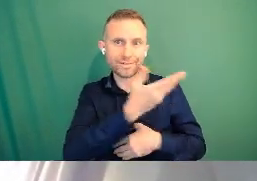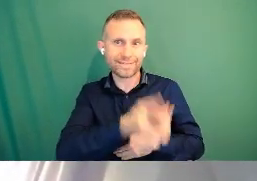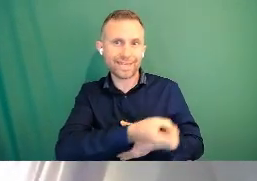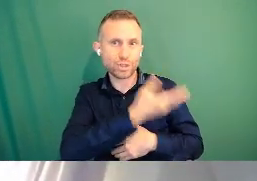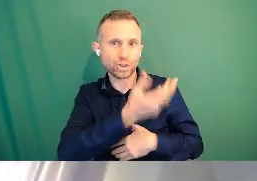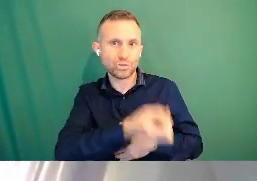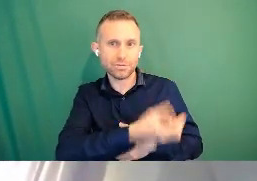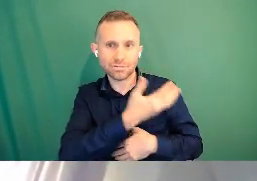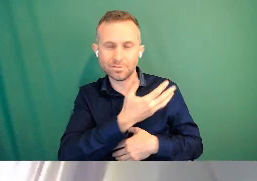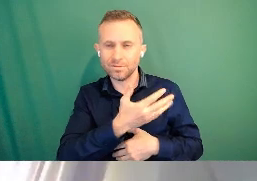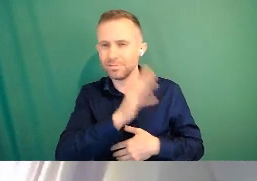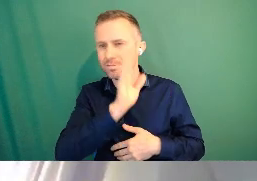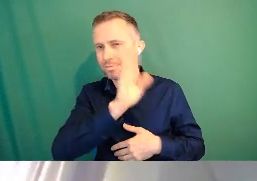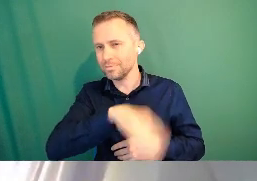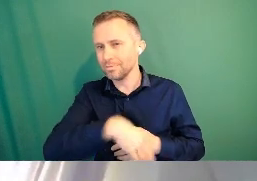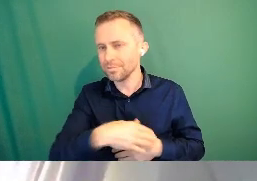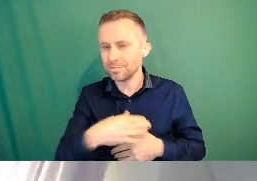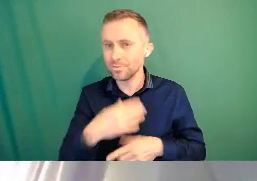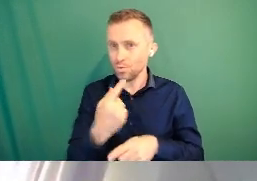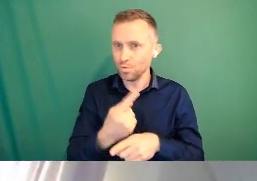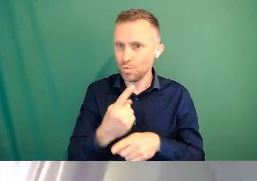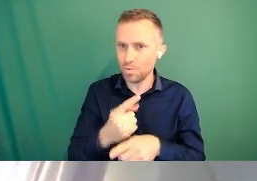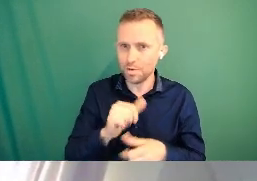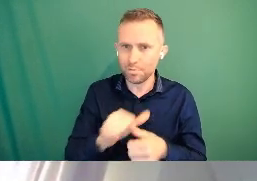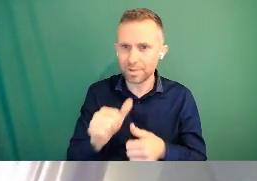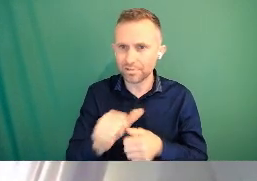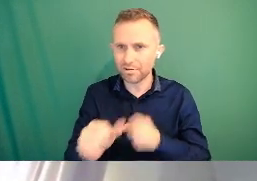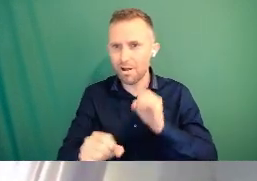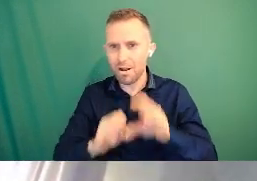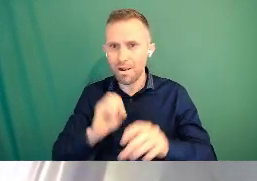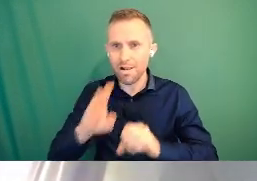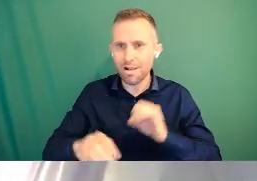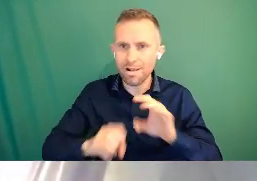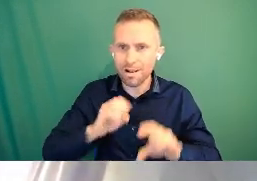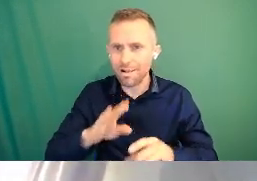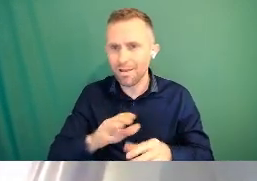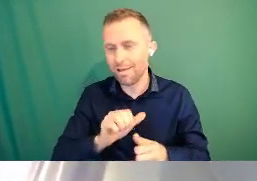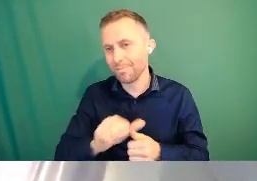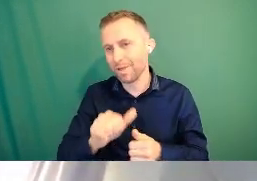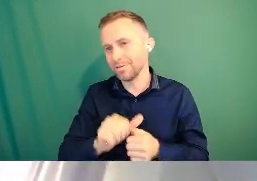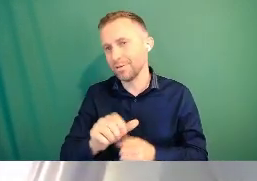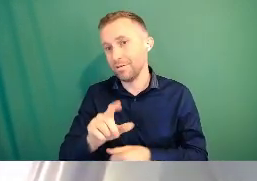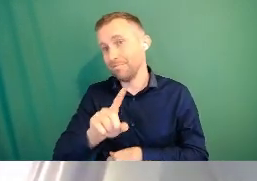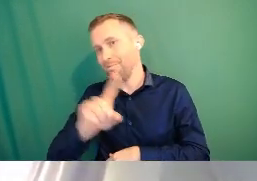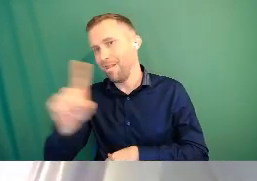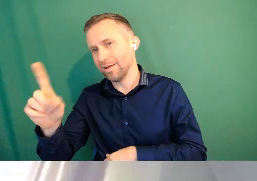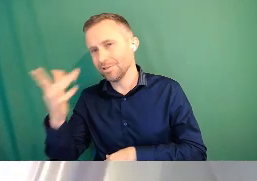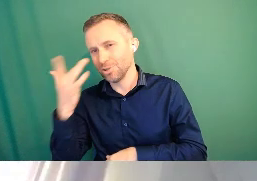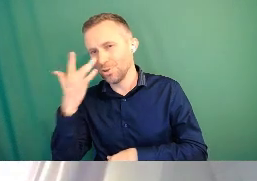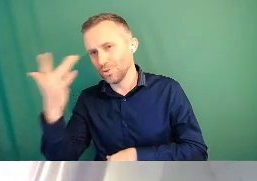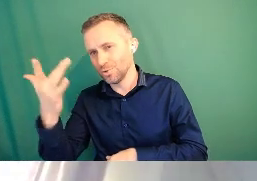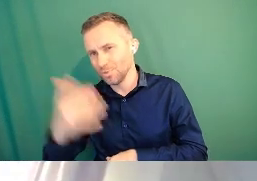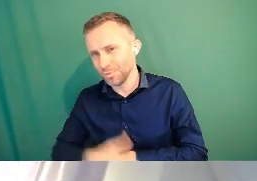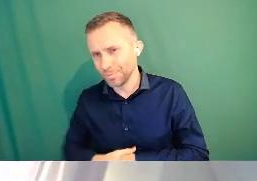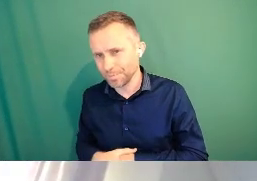be reliant on images. I just wanted to, but we can have any questions at the end, of course, anyway.